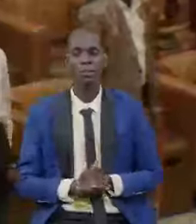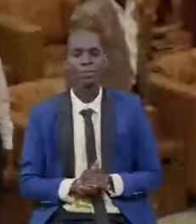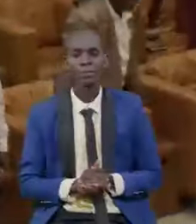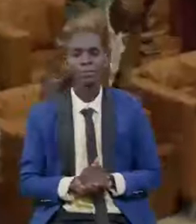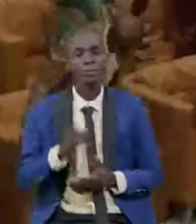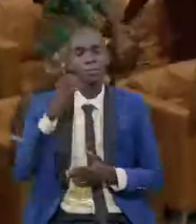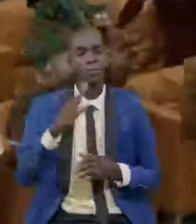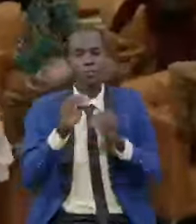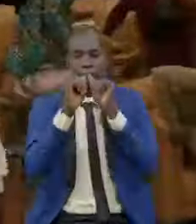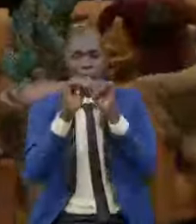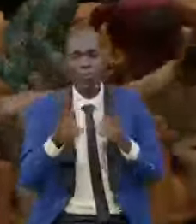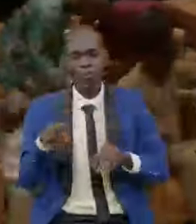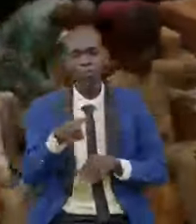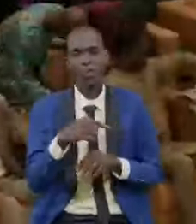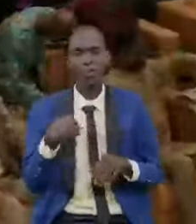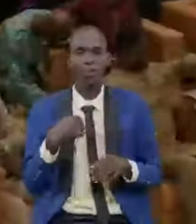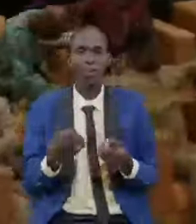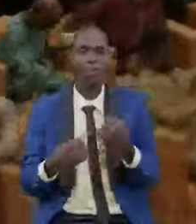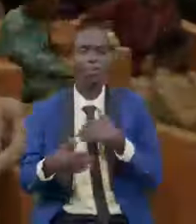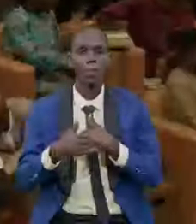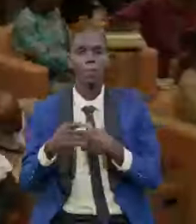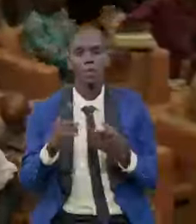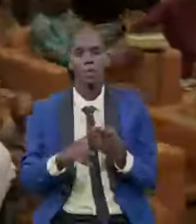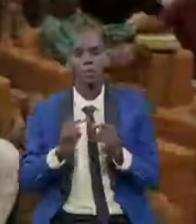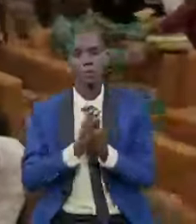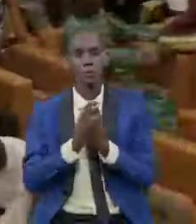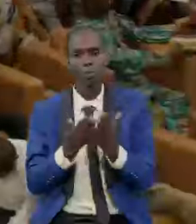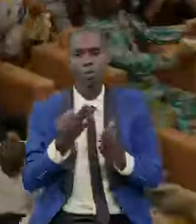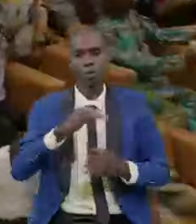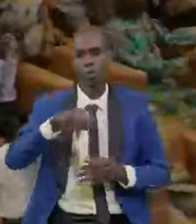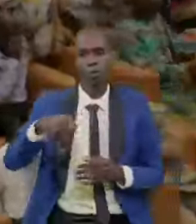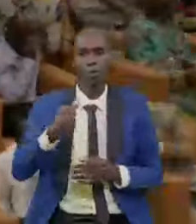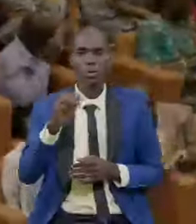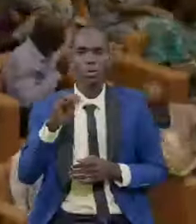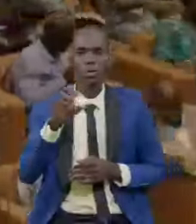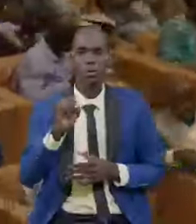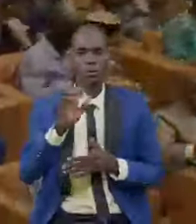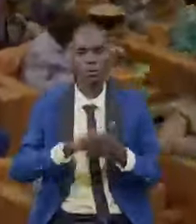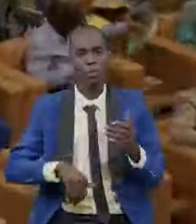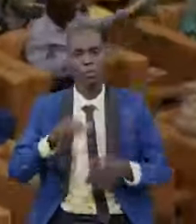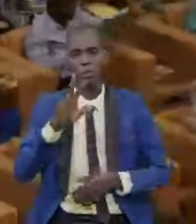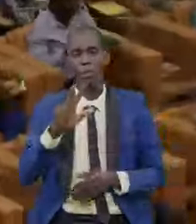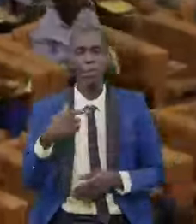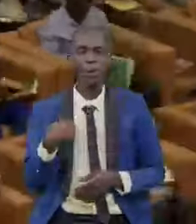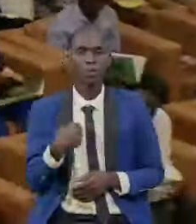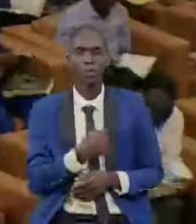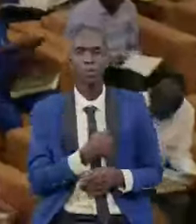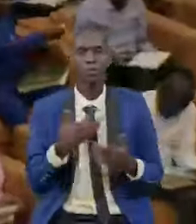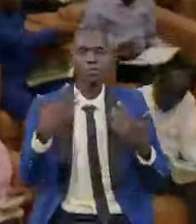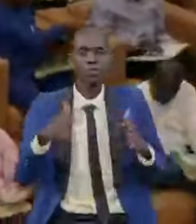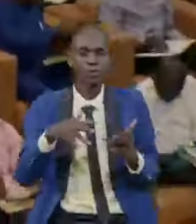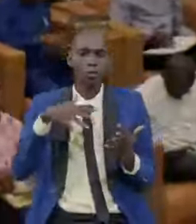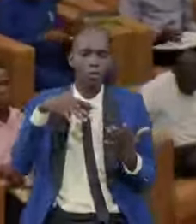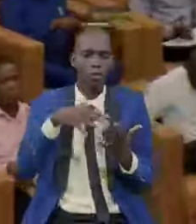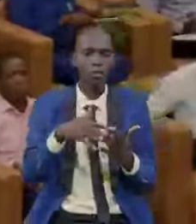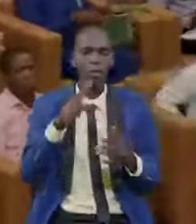God bless you. We're coming back to James chapter 3. And we've studied already, by the